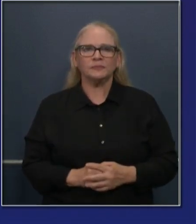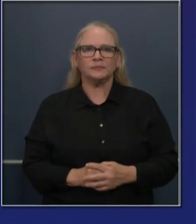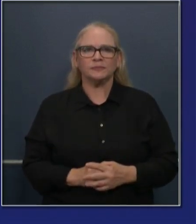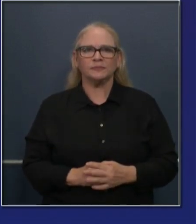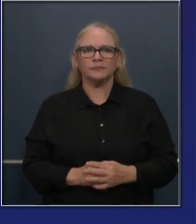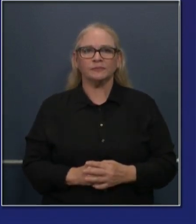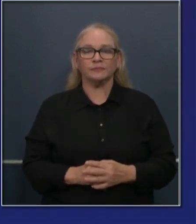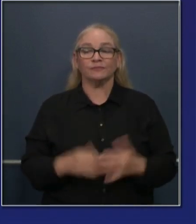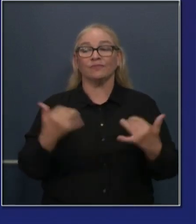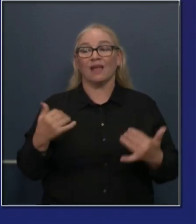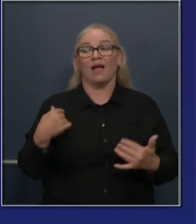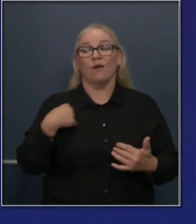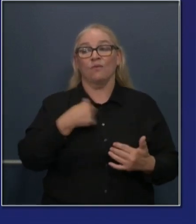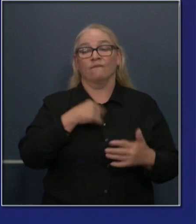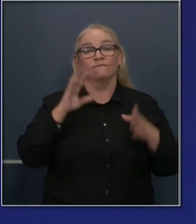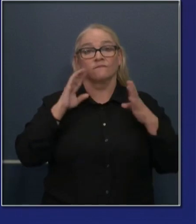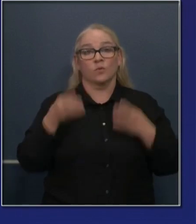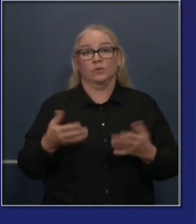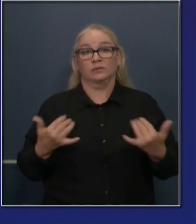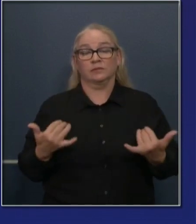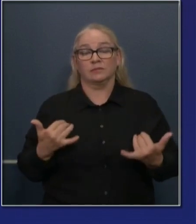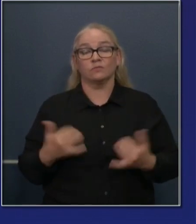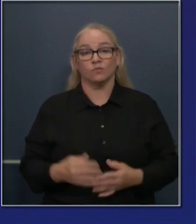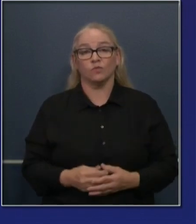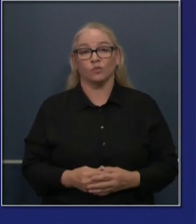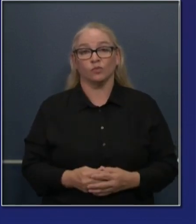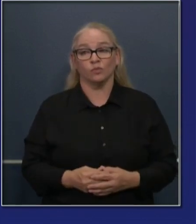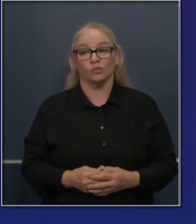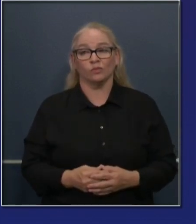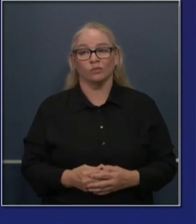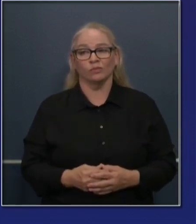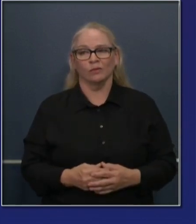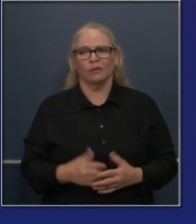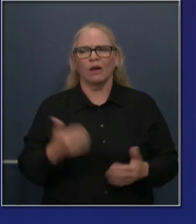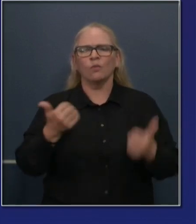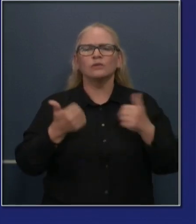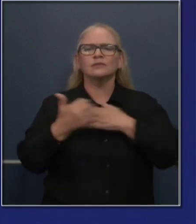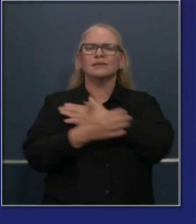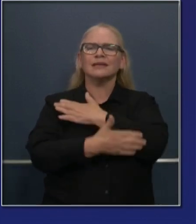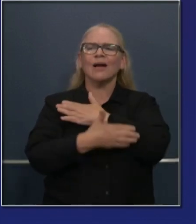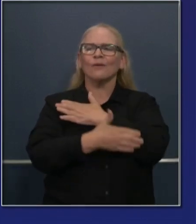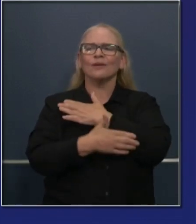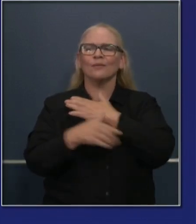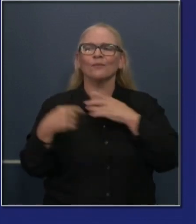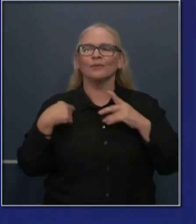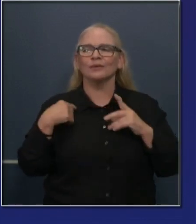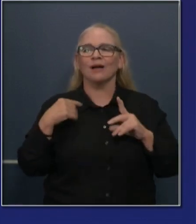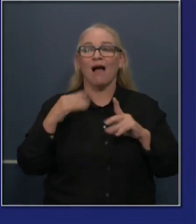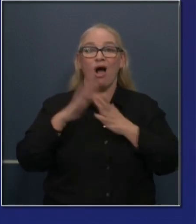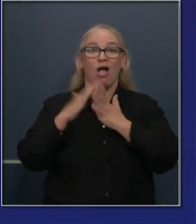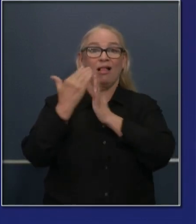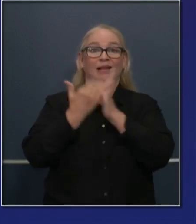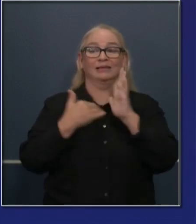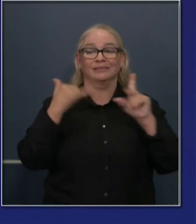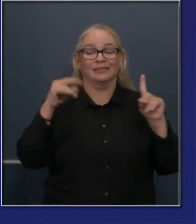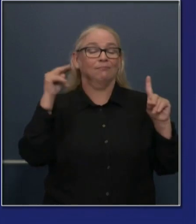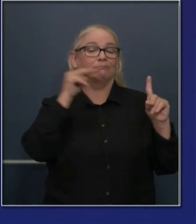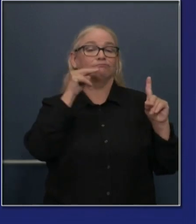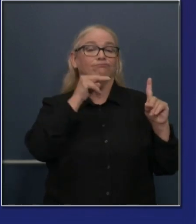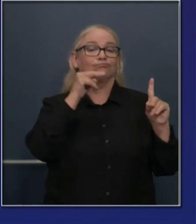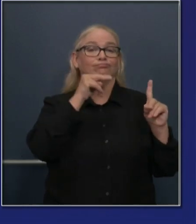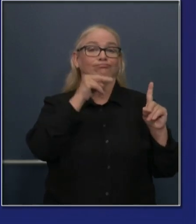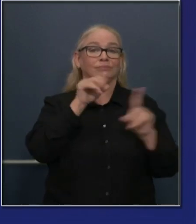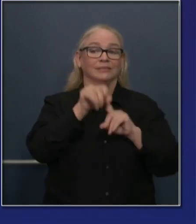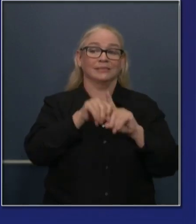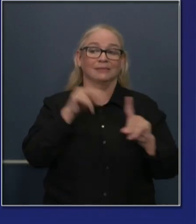focus and attention related to the monitoring list of those counties that have been on for at least 3 days. You'll see now we have